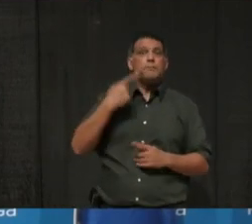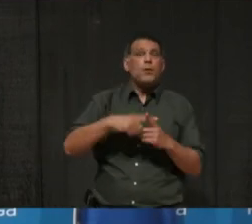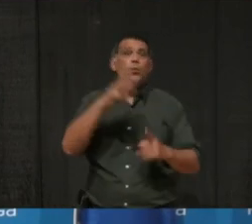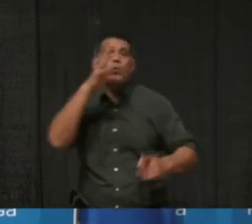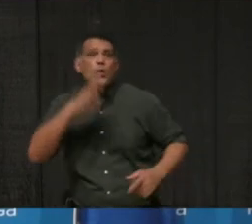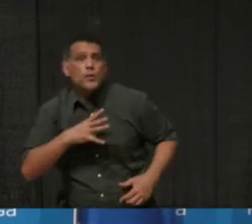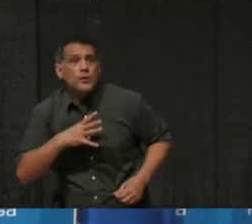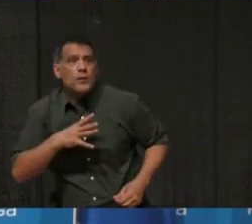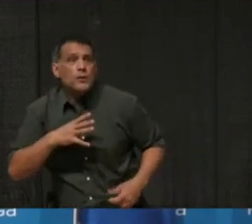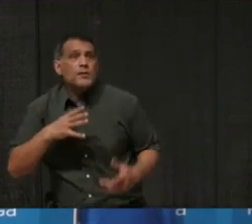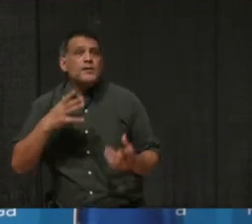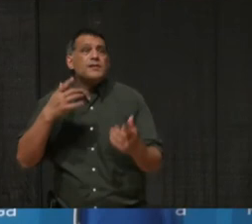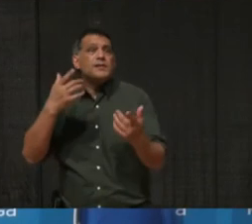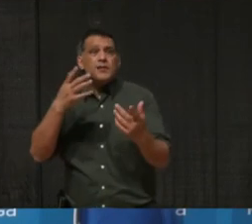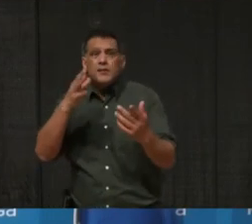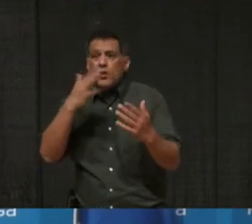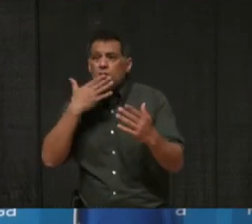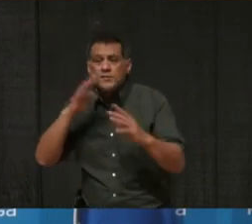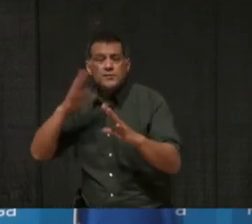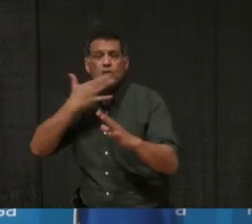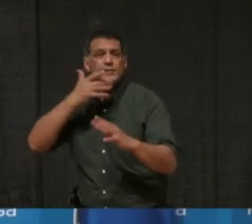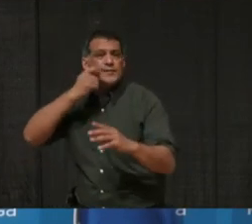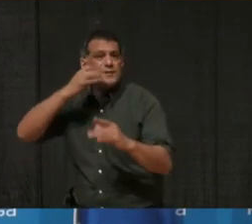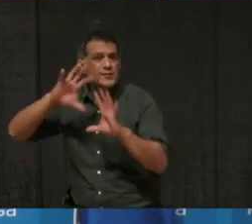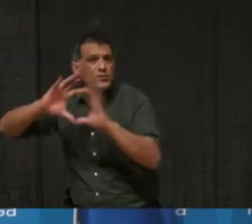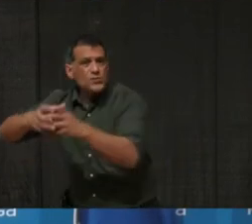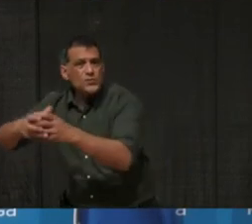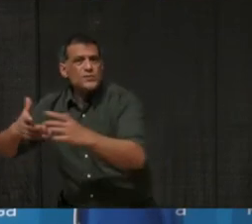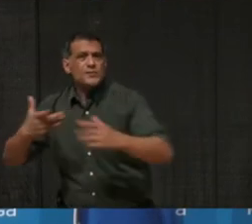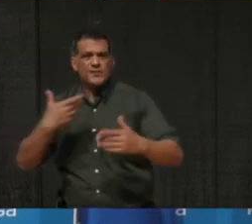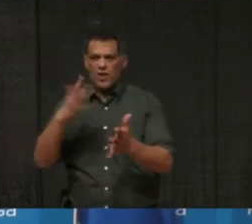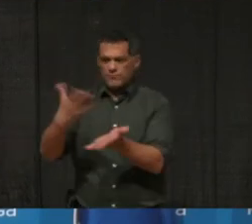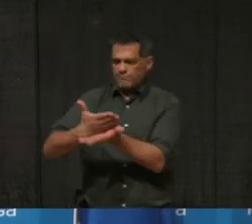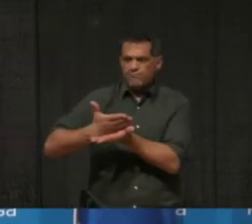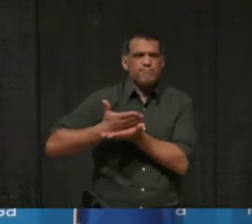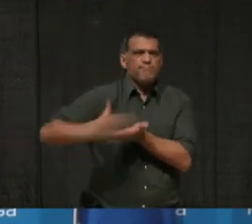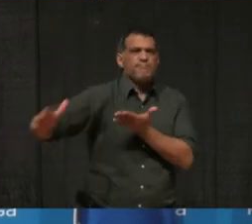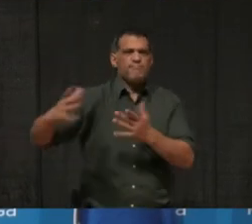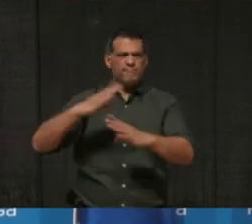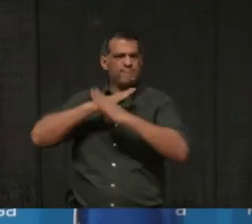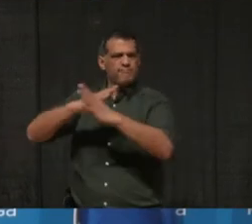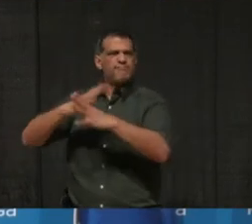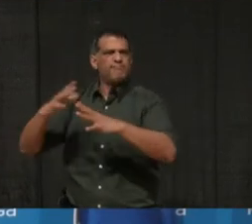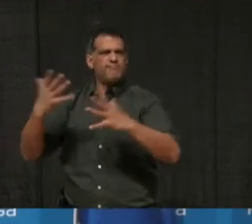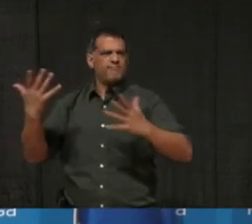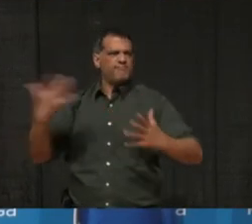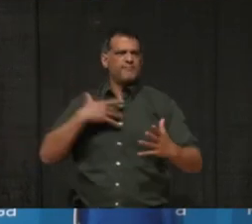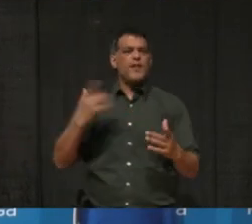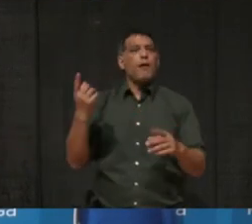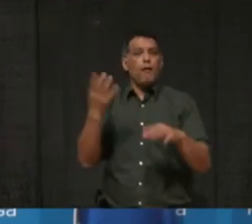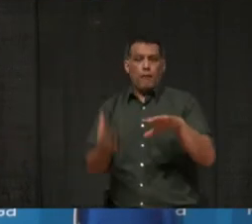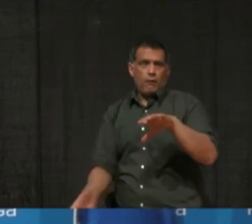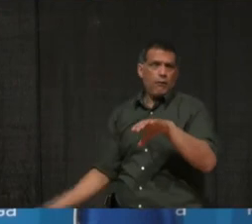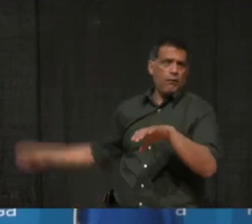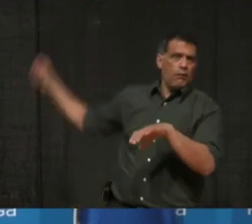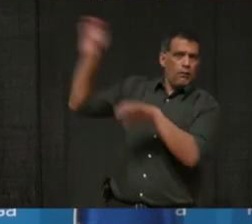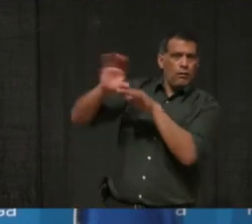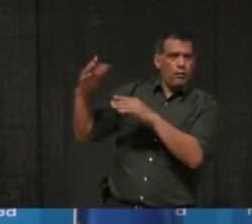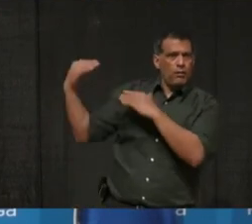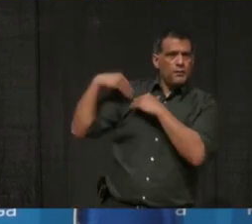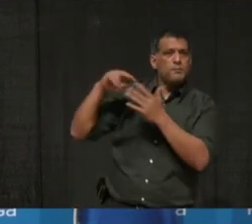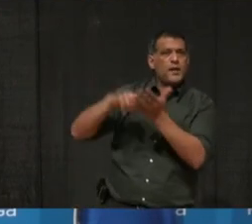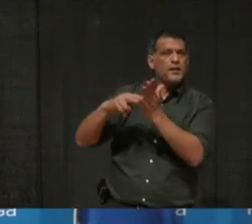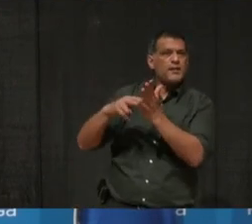racialized communities, groups that already face significant barriers. We need to get this right for